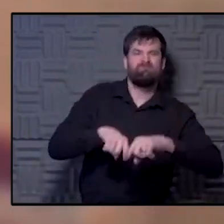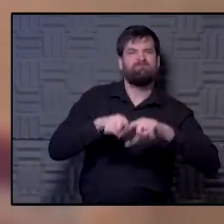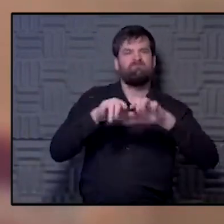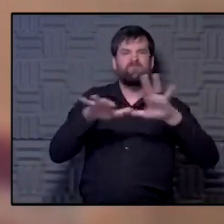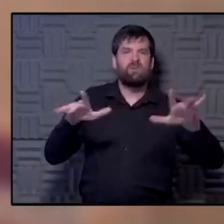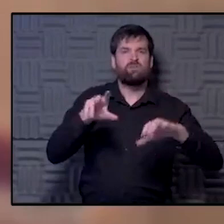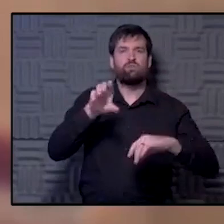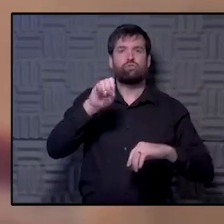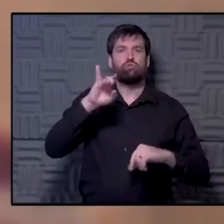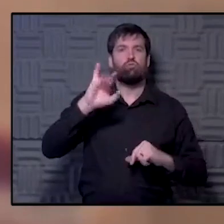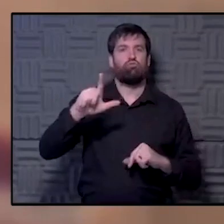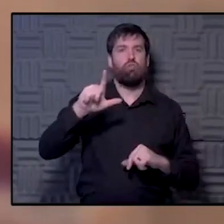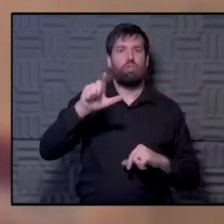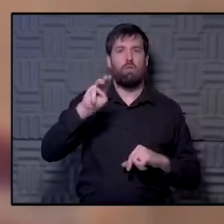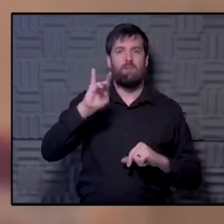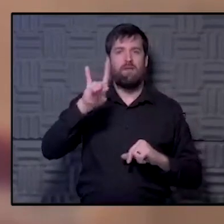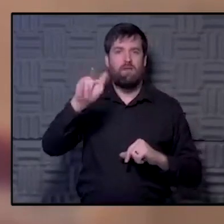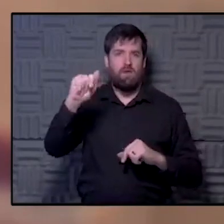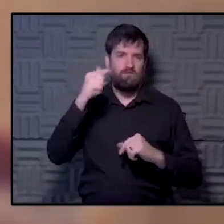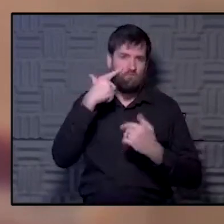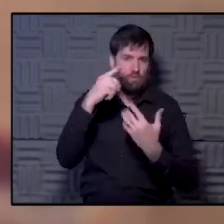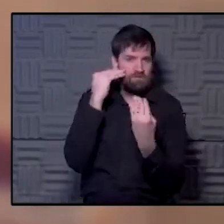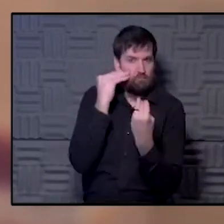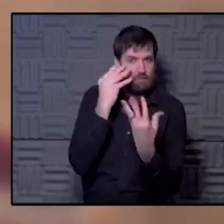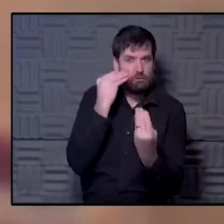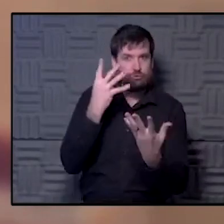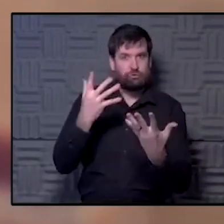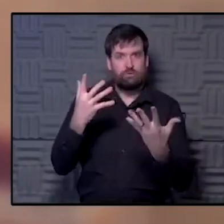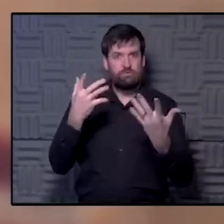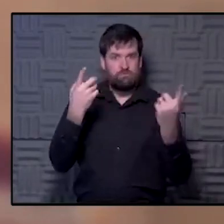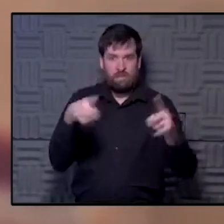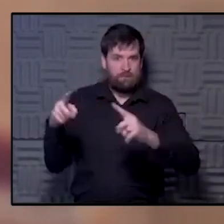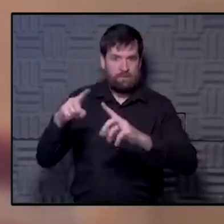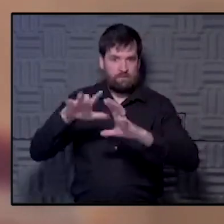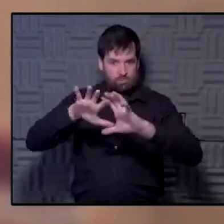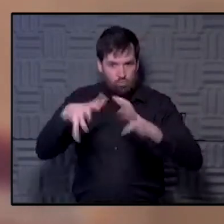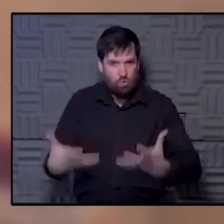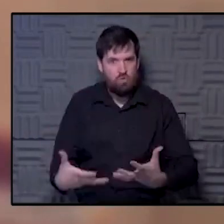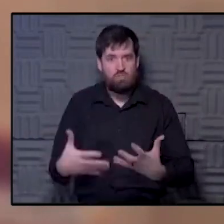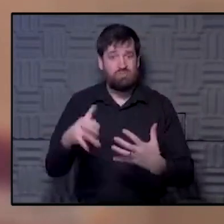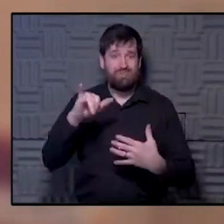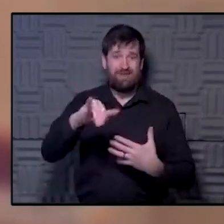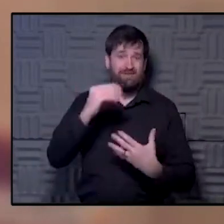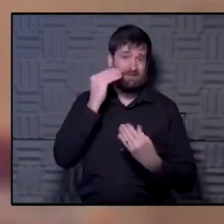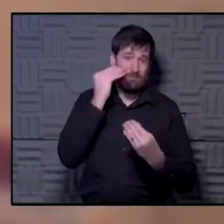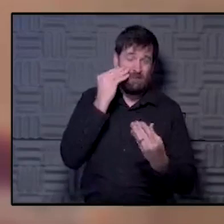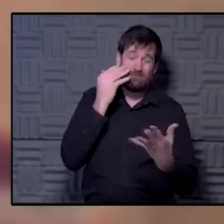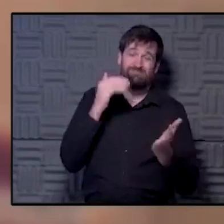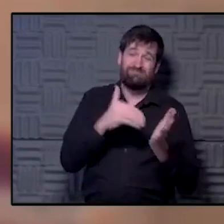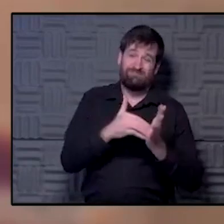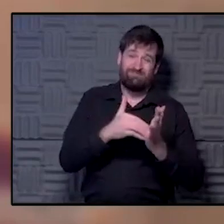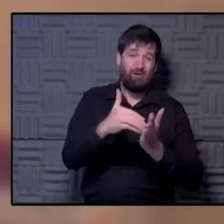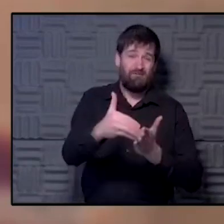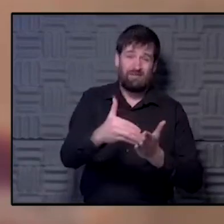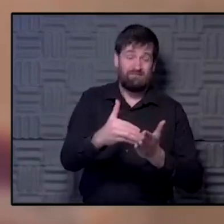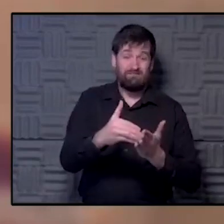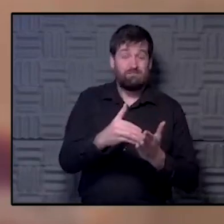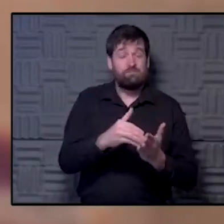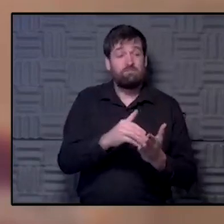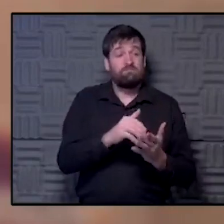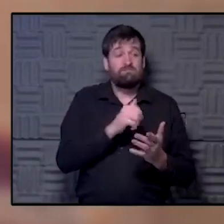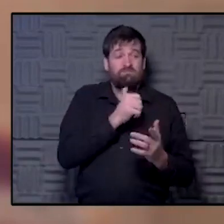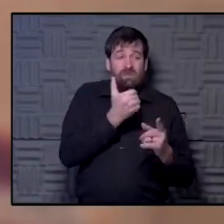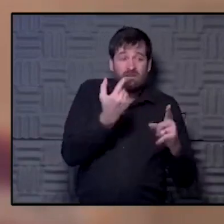media platforms to get information about what's happening in the world. And that information is often not just not